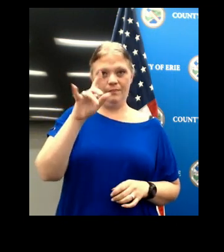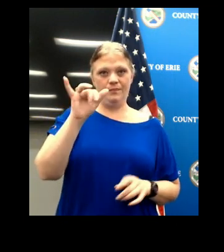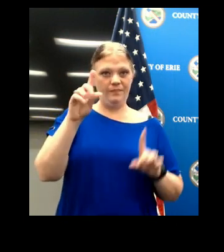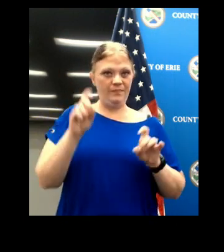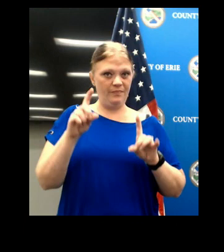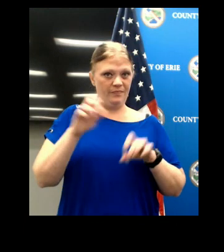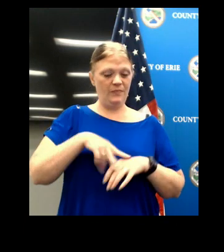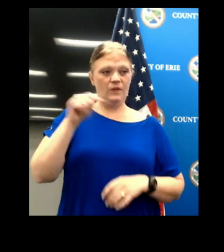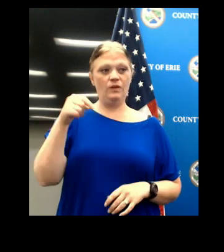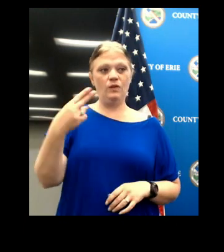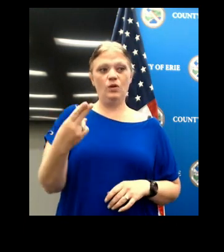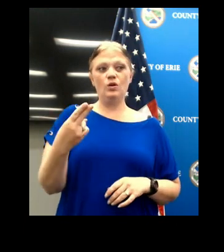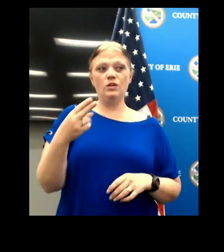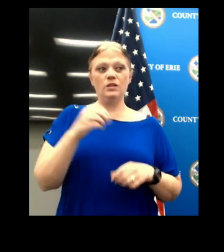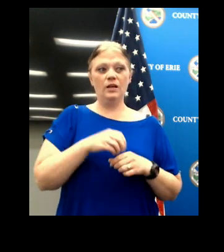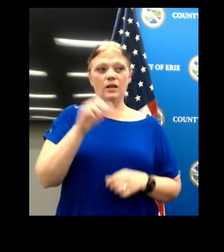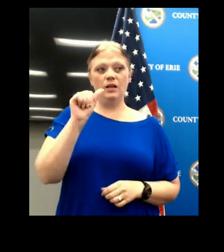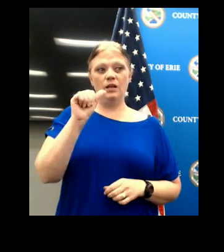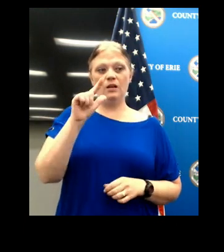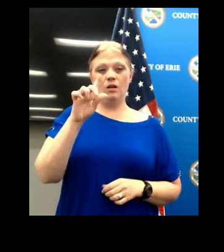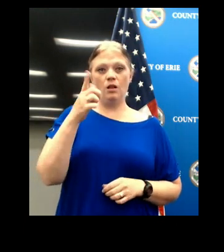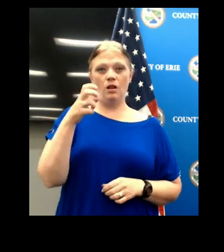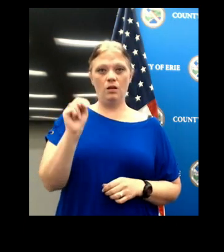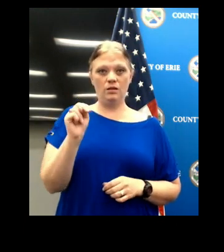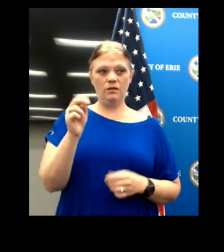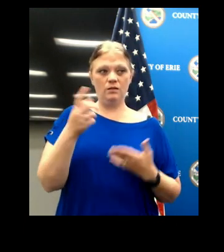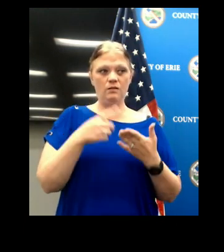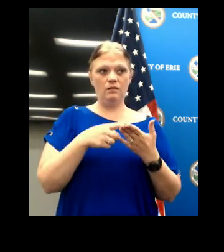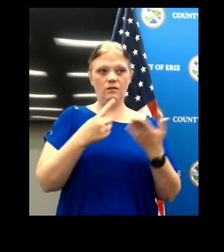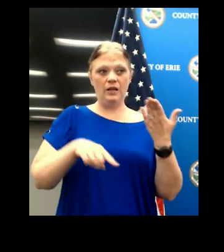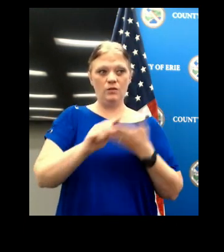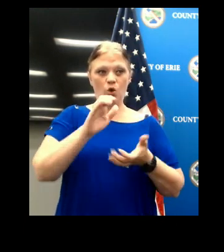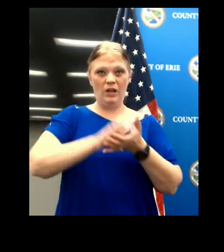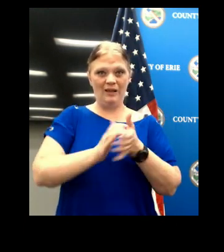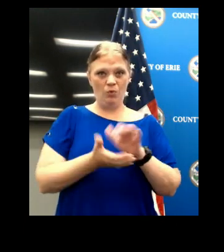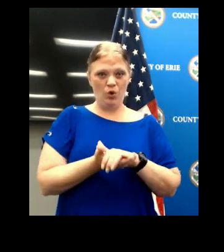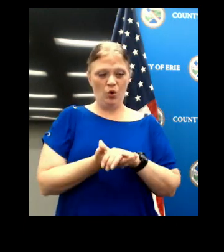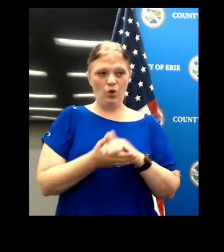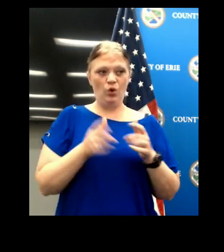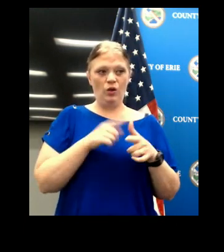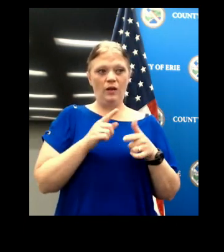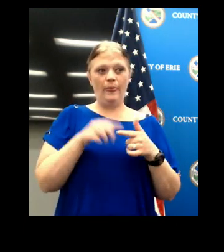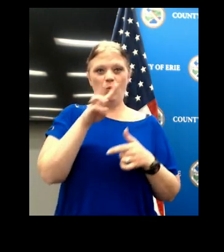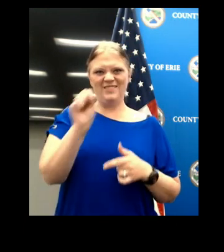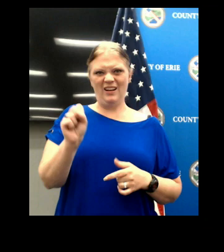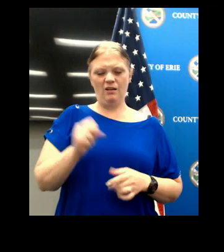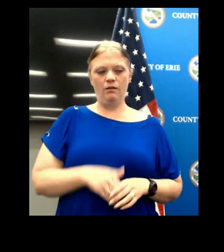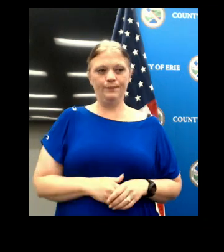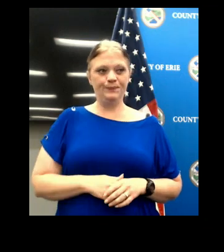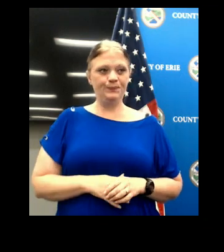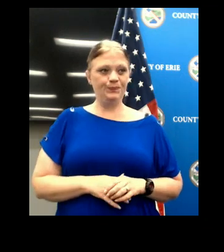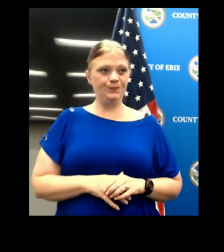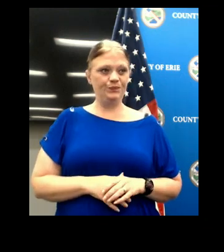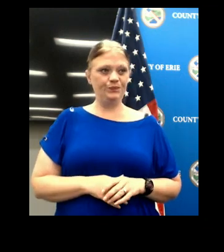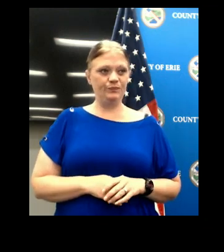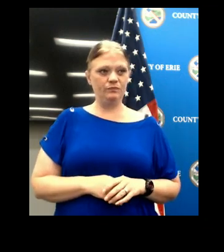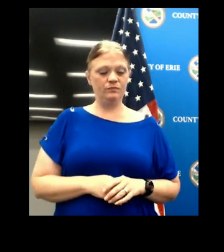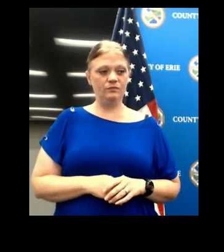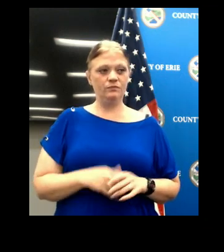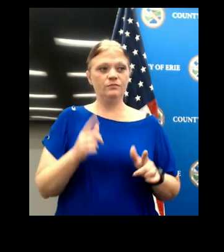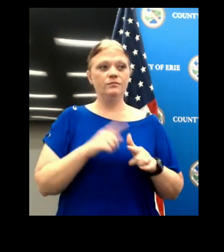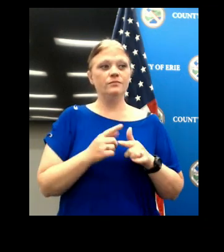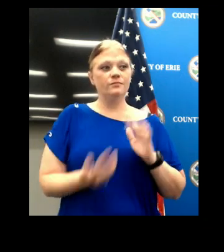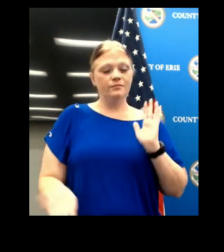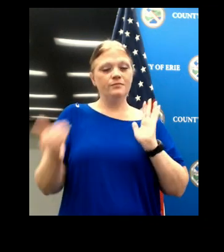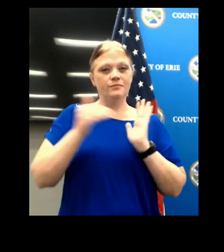on Thursday, we're going to be in Alden. Next week, we're going to be in Hamburg, and then in West Seneca. And then again, you